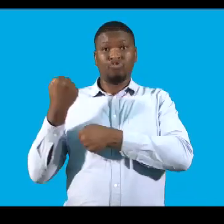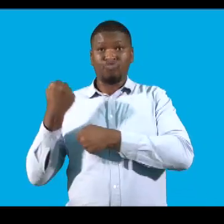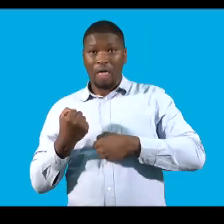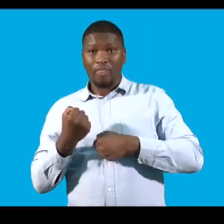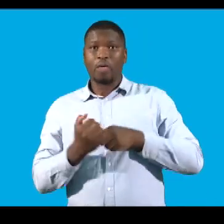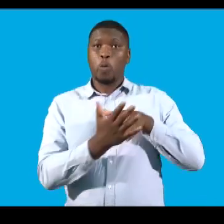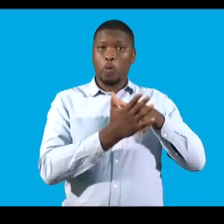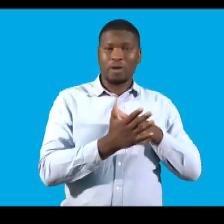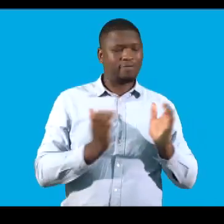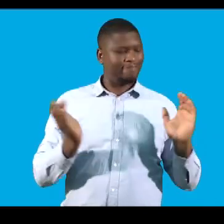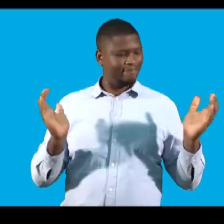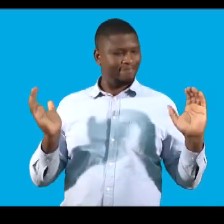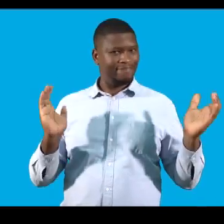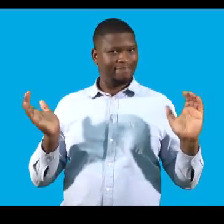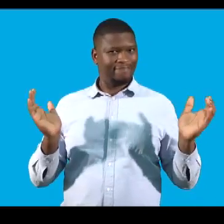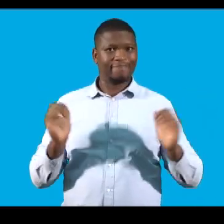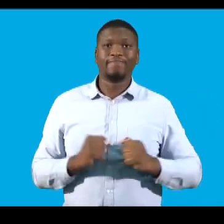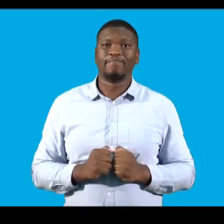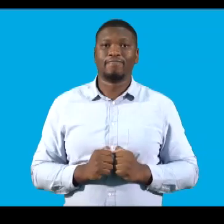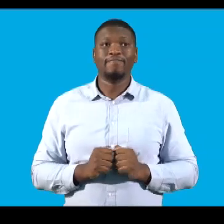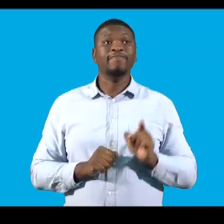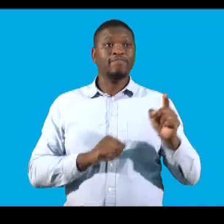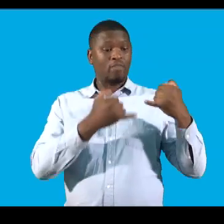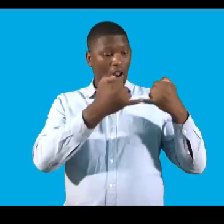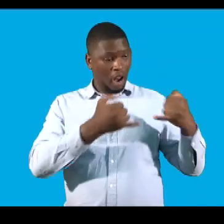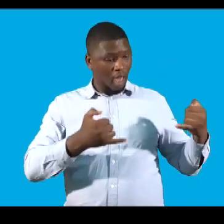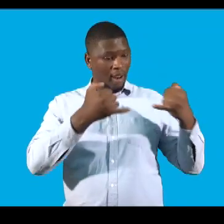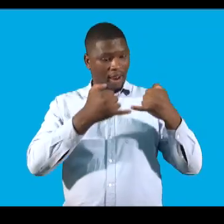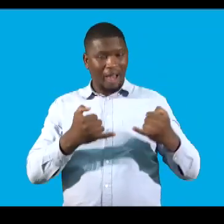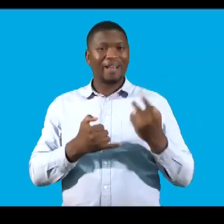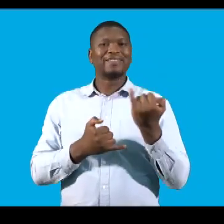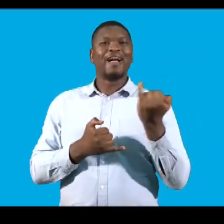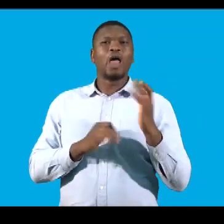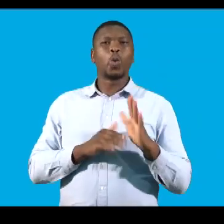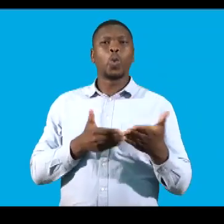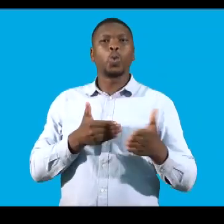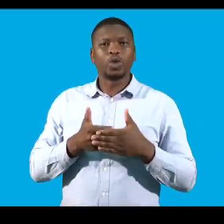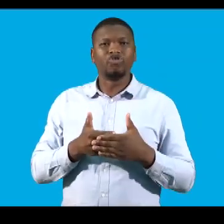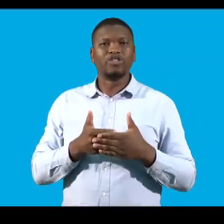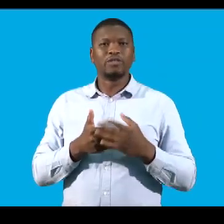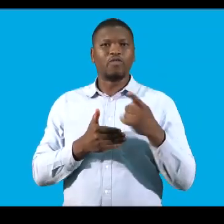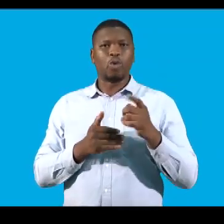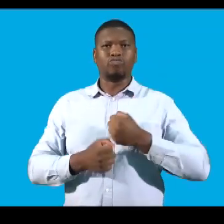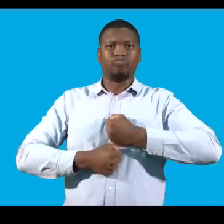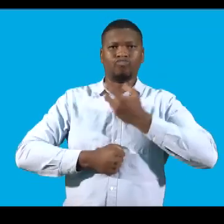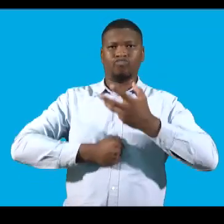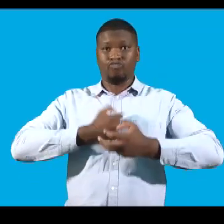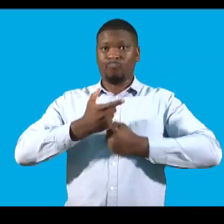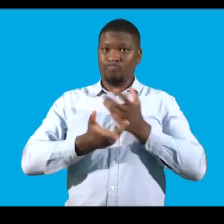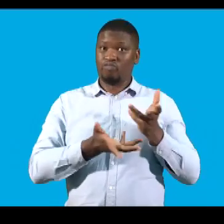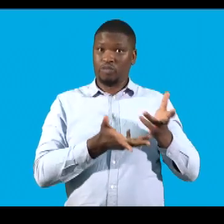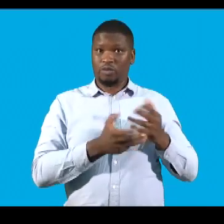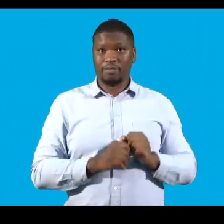idea. So the effectiveness of these lines as a conclusion to the poem. So it